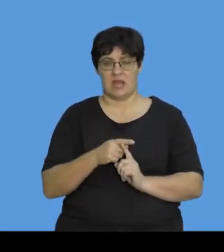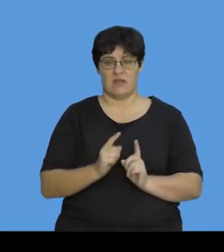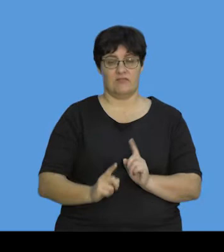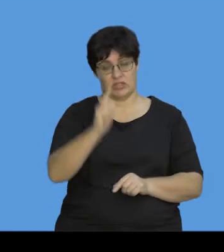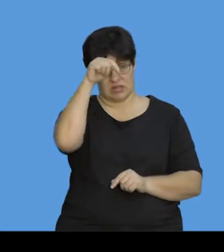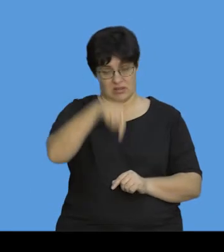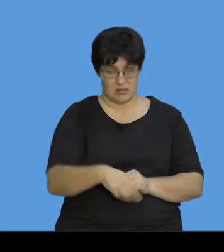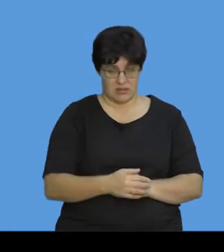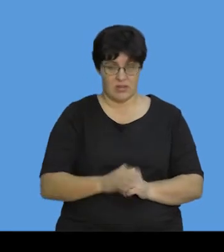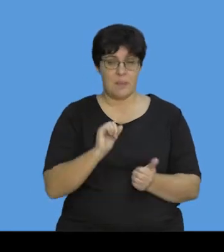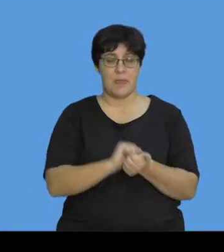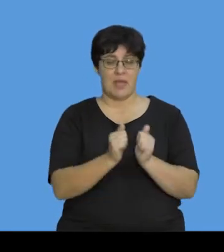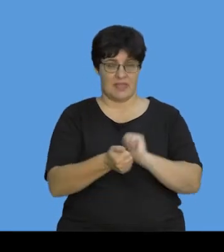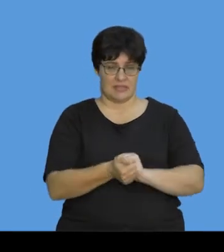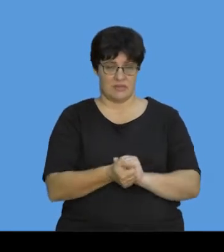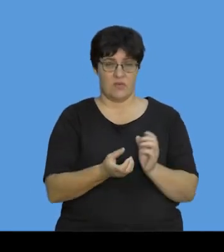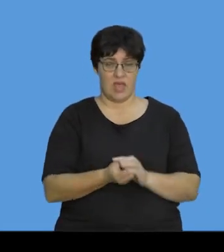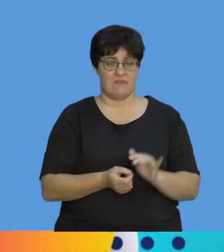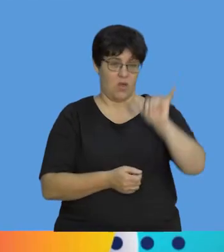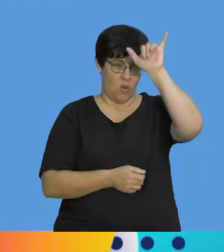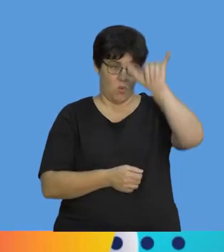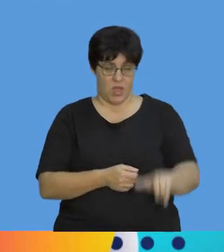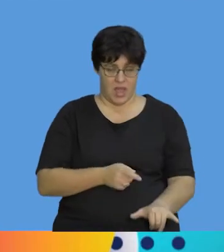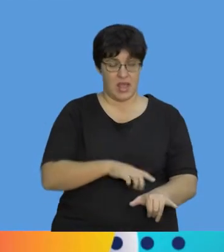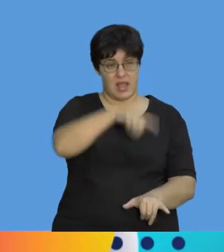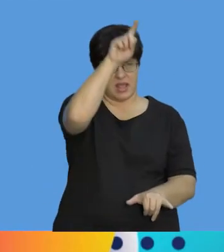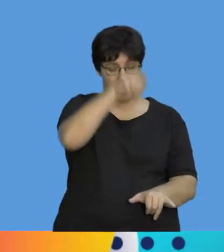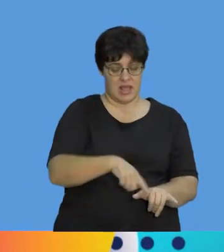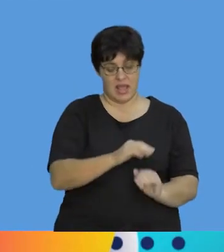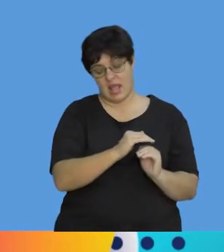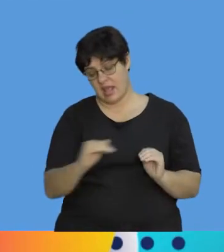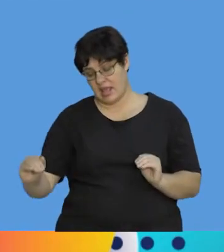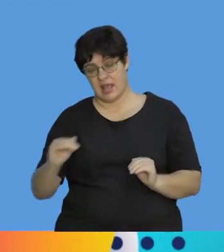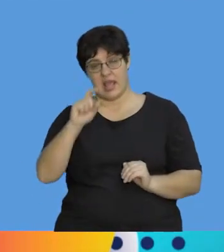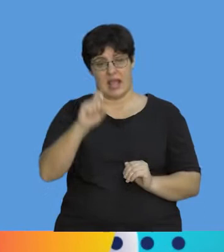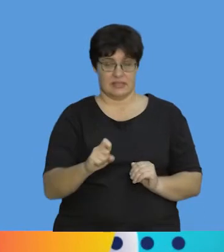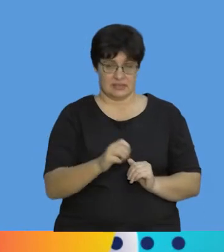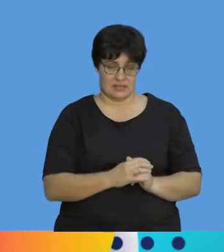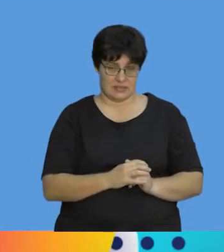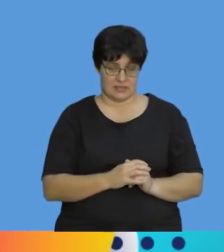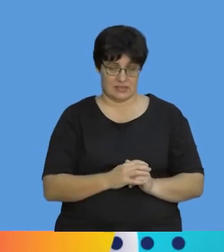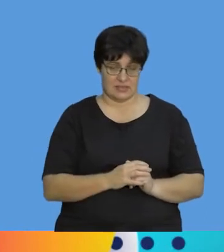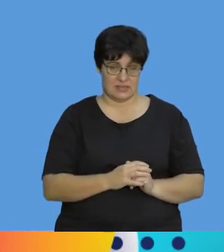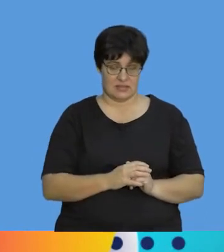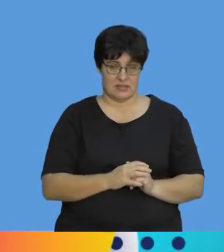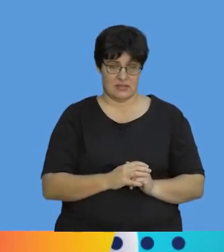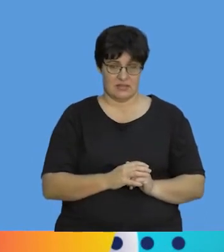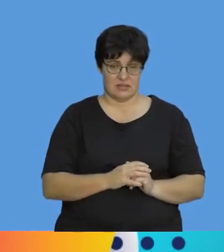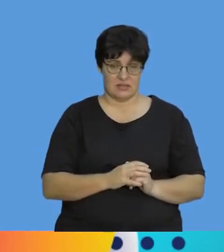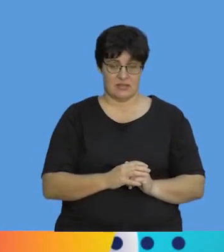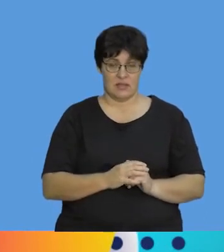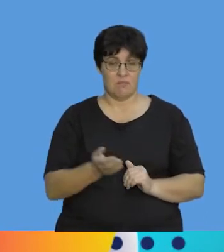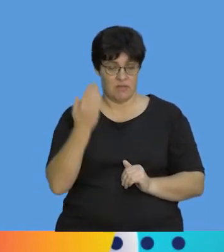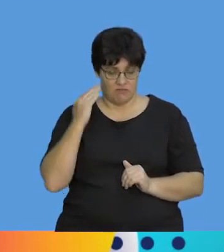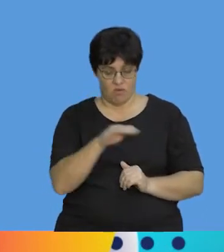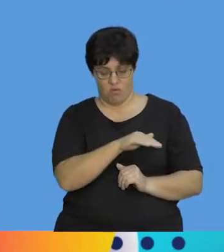vertical. In maths, you know, you have the y-axis on a graph and you have the x-axis. Before, you